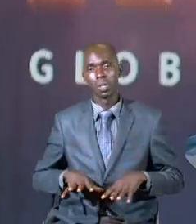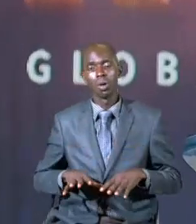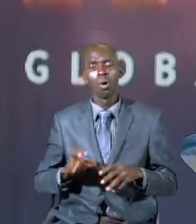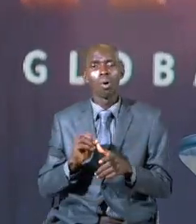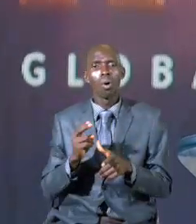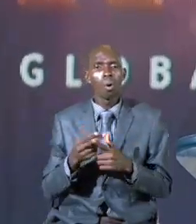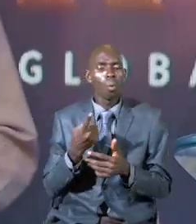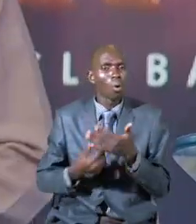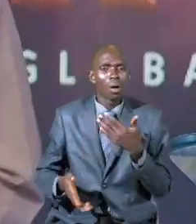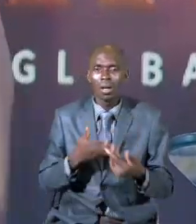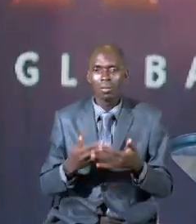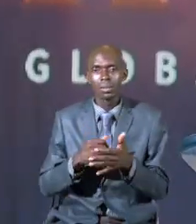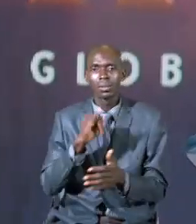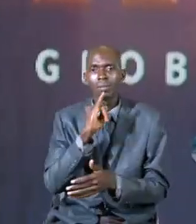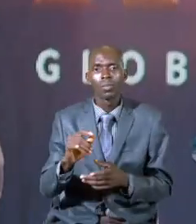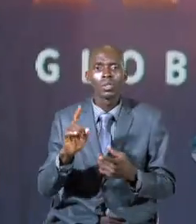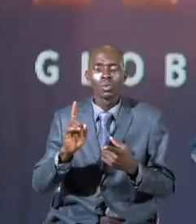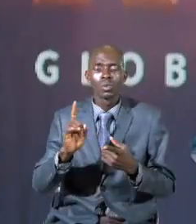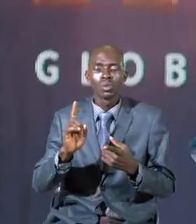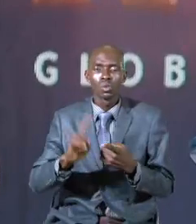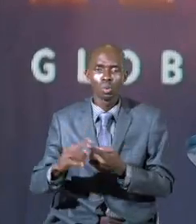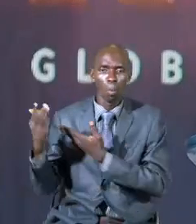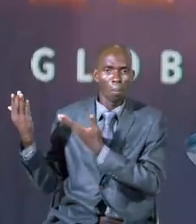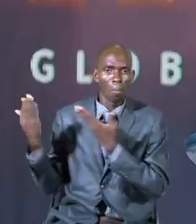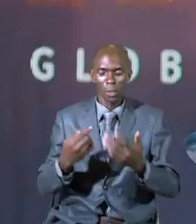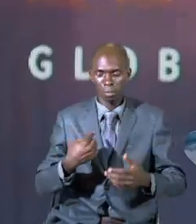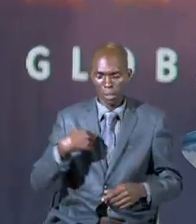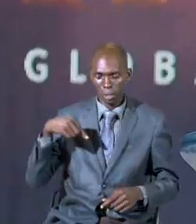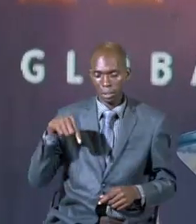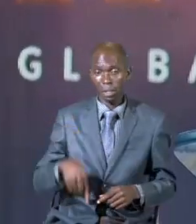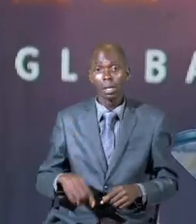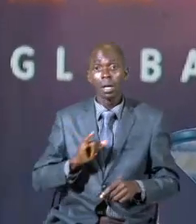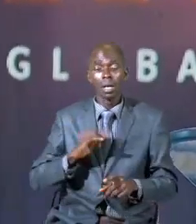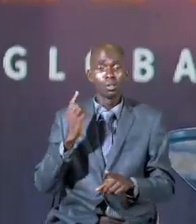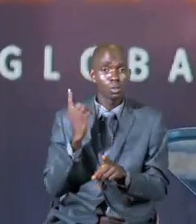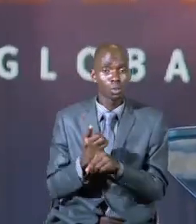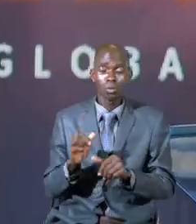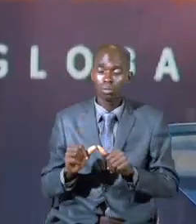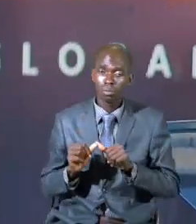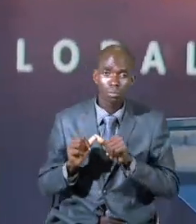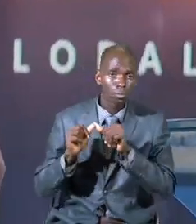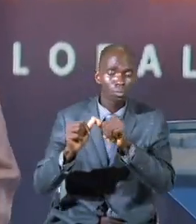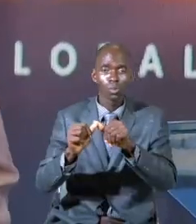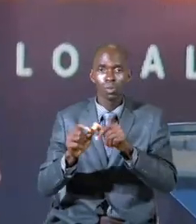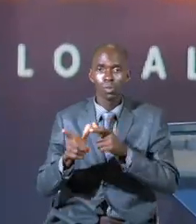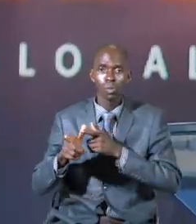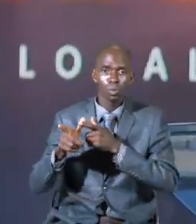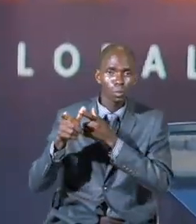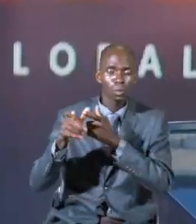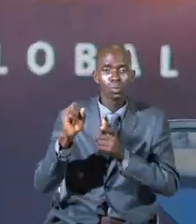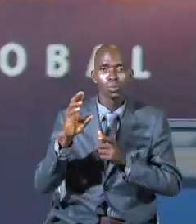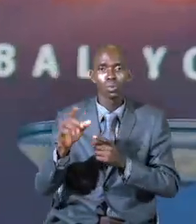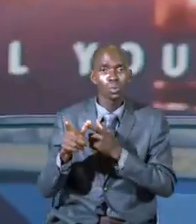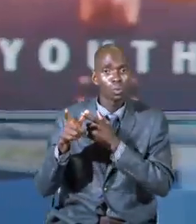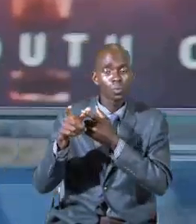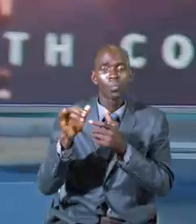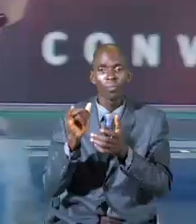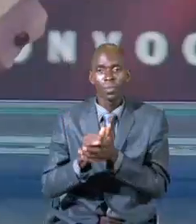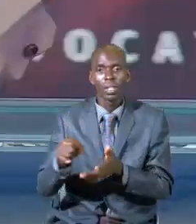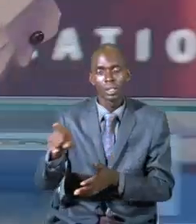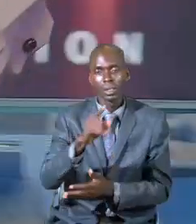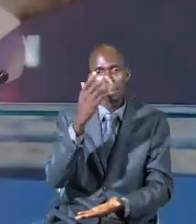is to pin me down. I keep running. So run that ye may